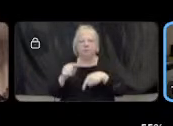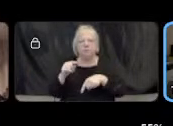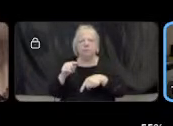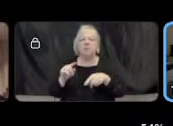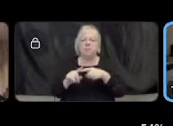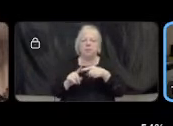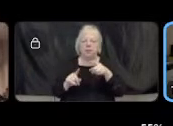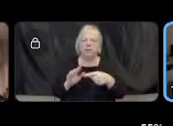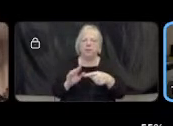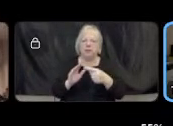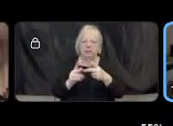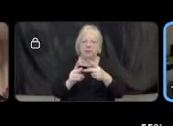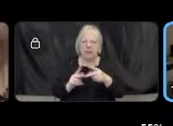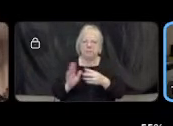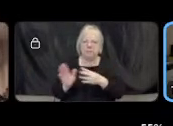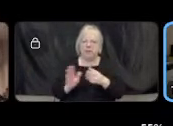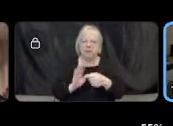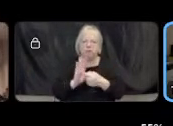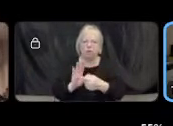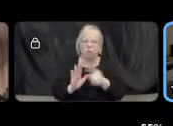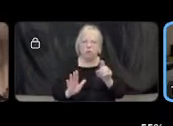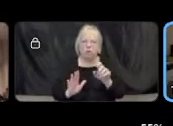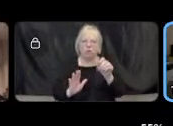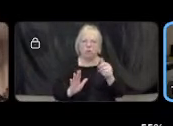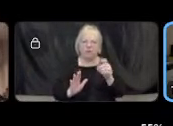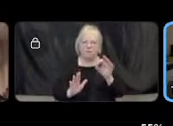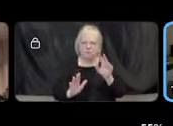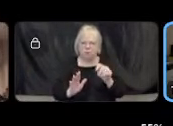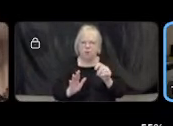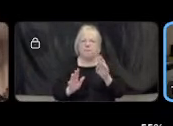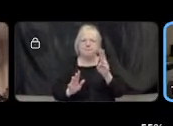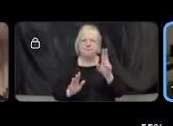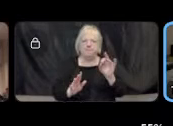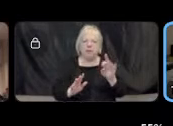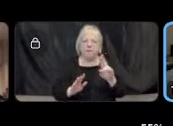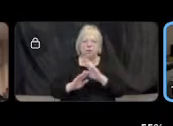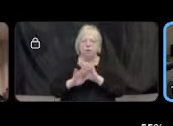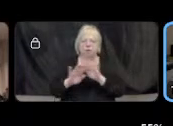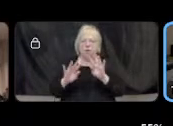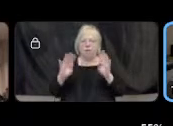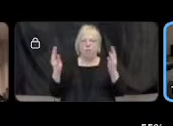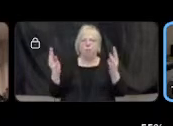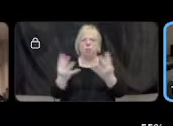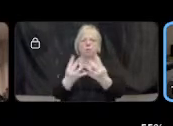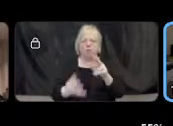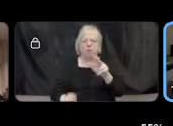shows 100-foot continuous perimeter buffer along the border of the